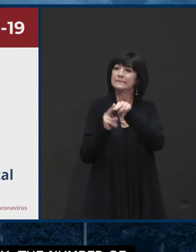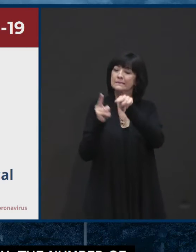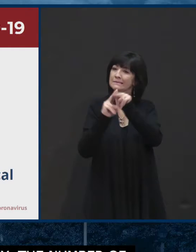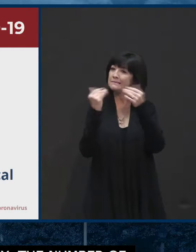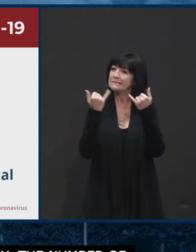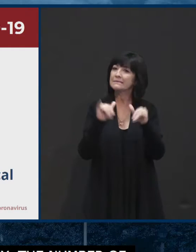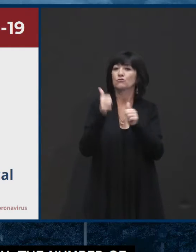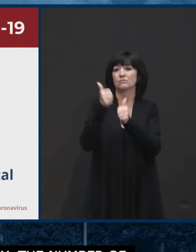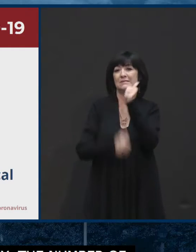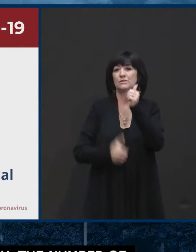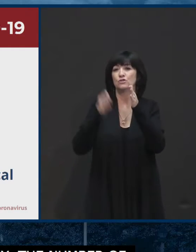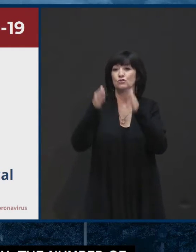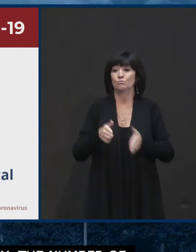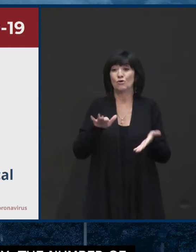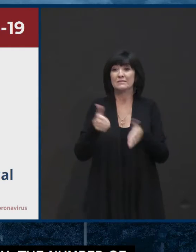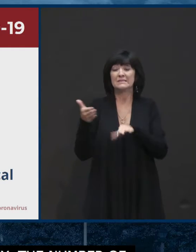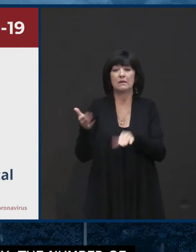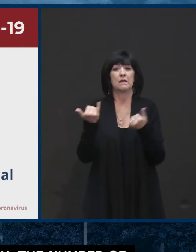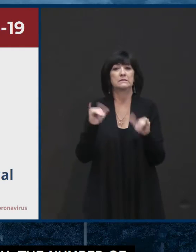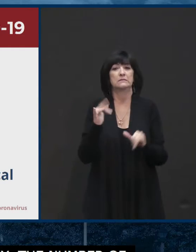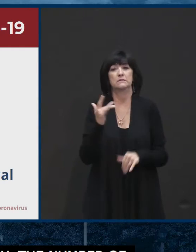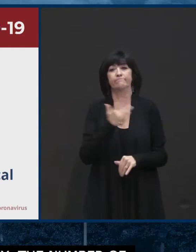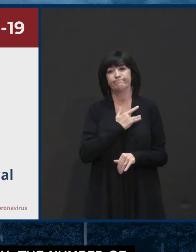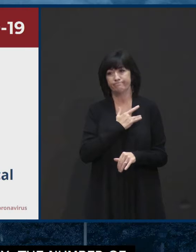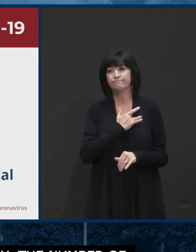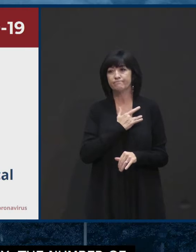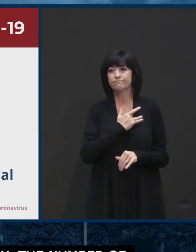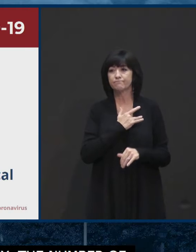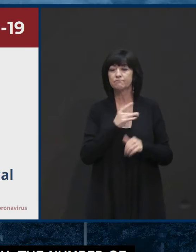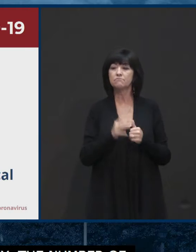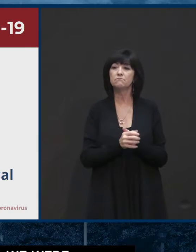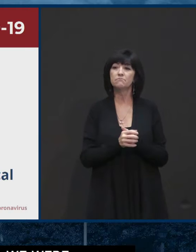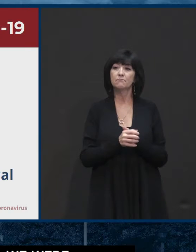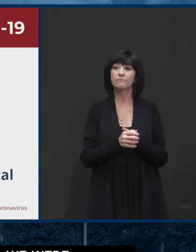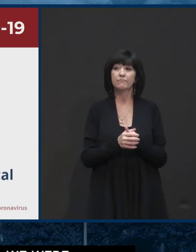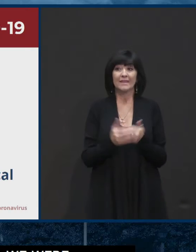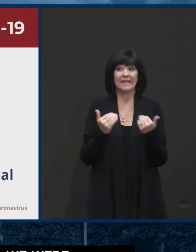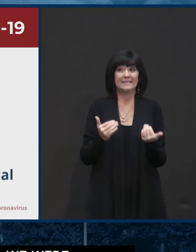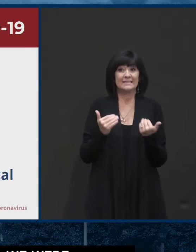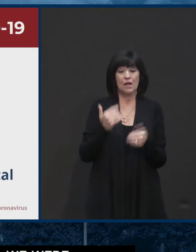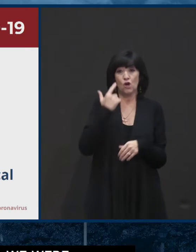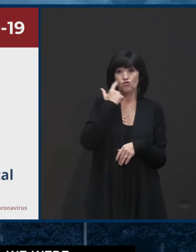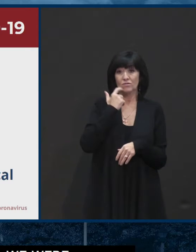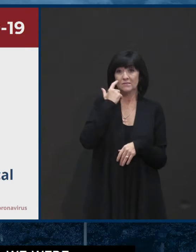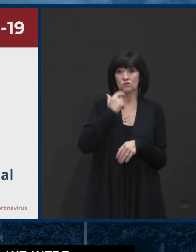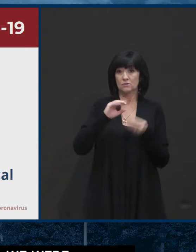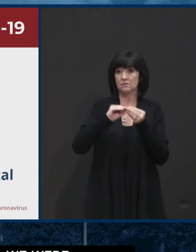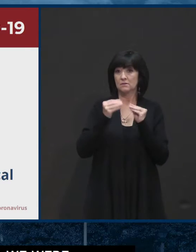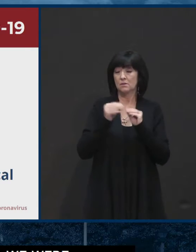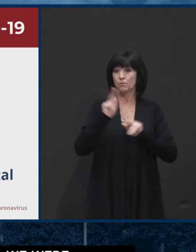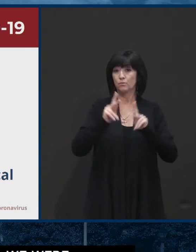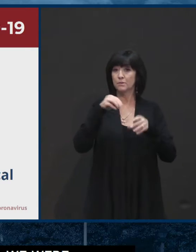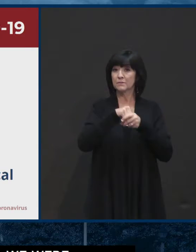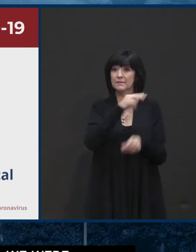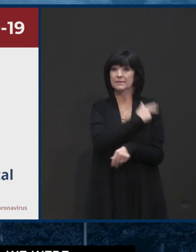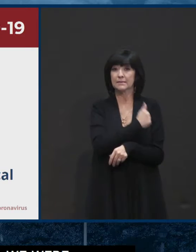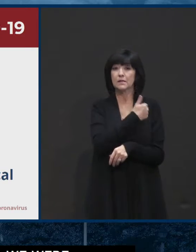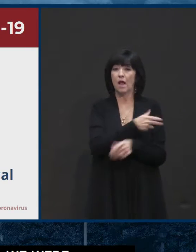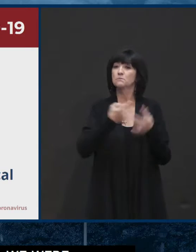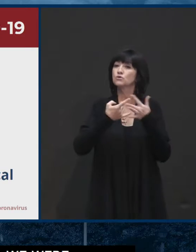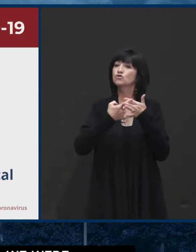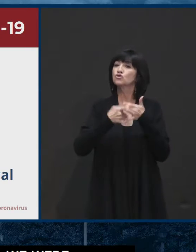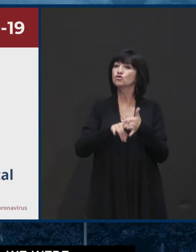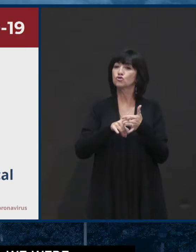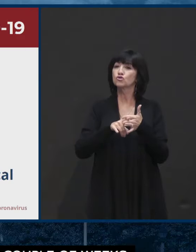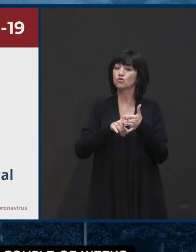number had gone over 100 for several days there. Now it's starting to come back down. Obviously, some of those individuals